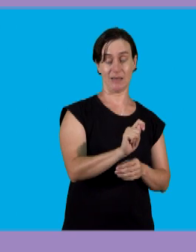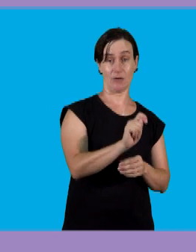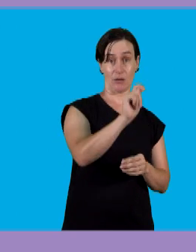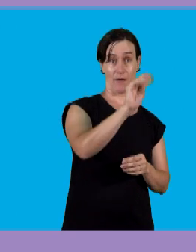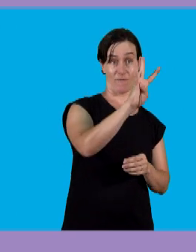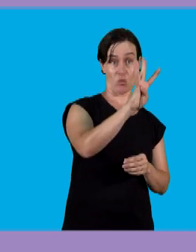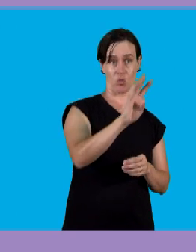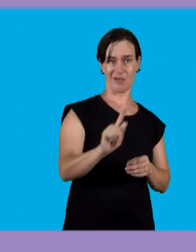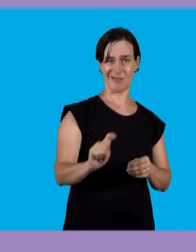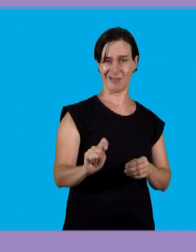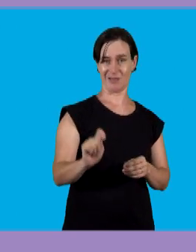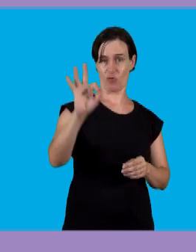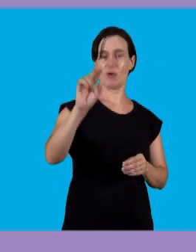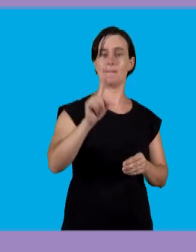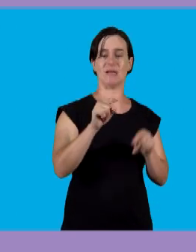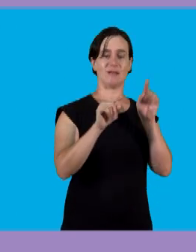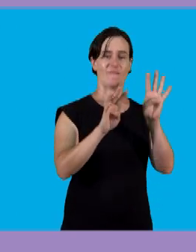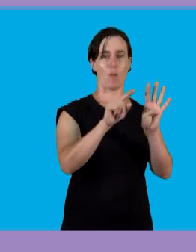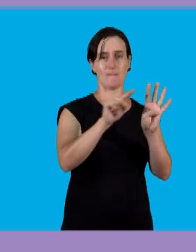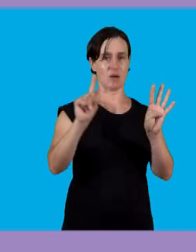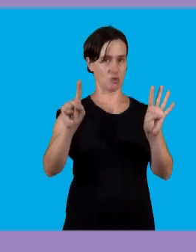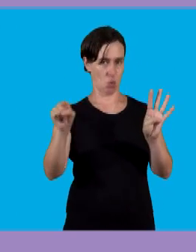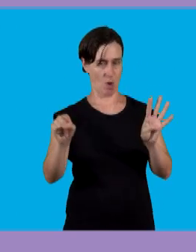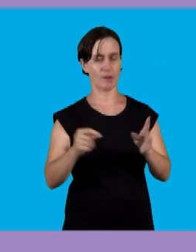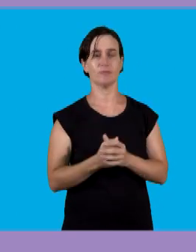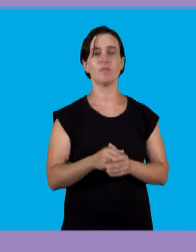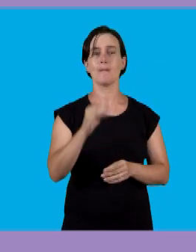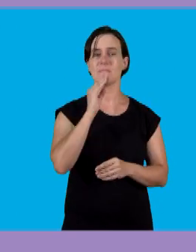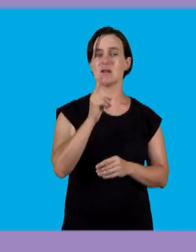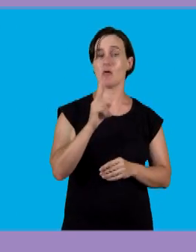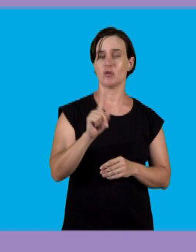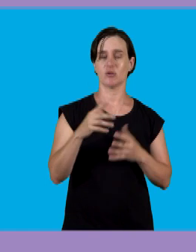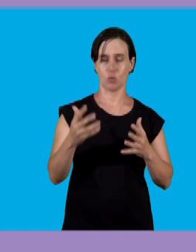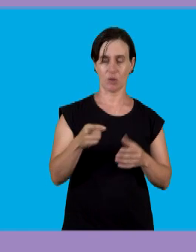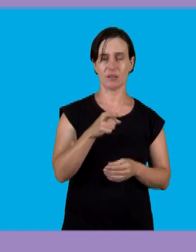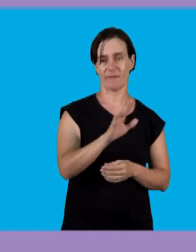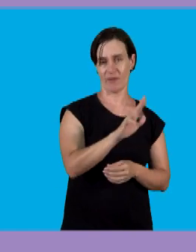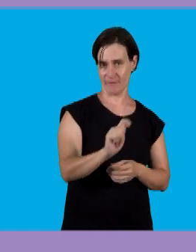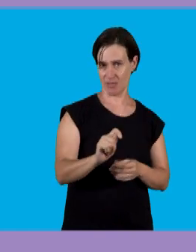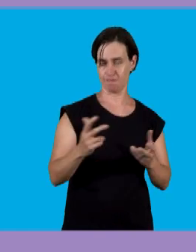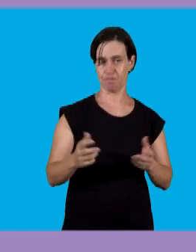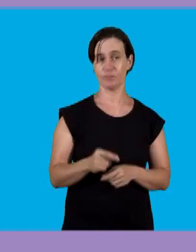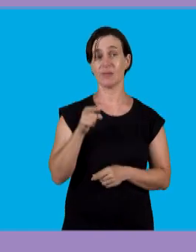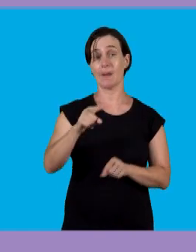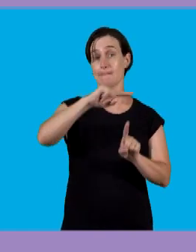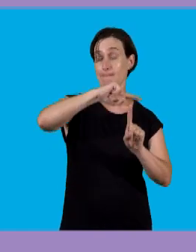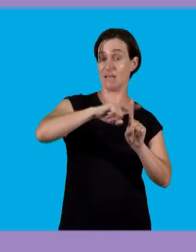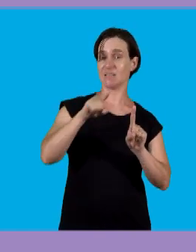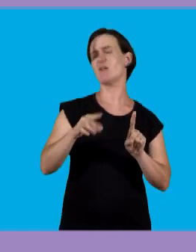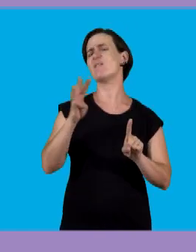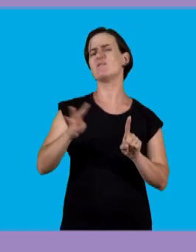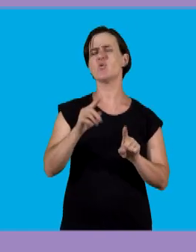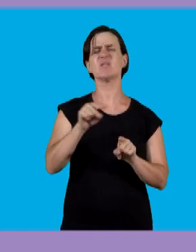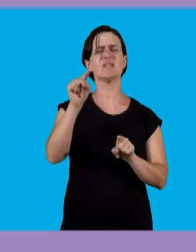to be a 1. So that is our answer there. And then we are adding here. So 14 divided by 2, that is